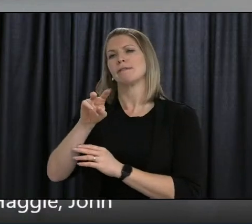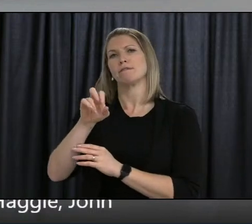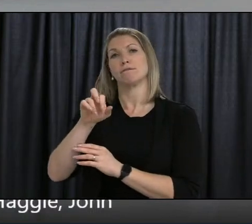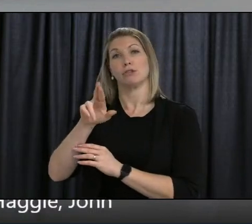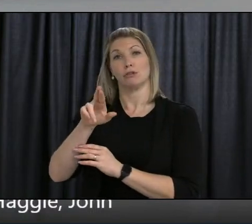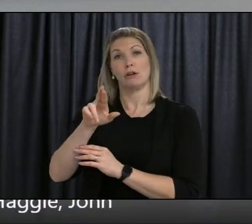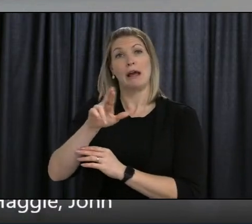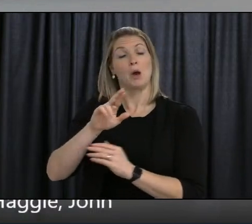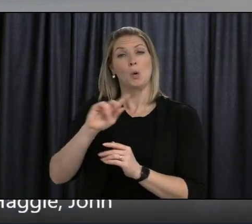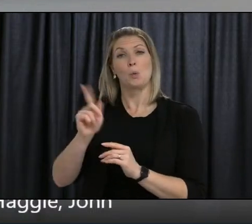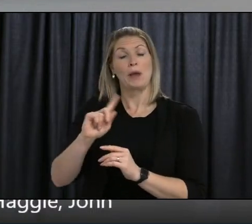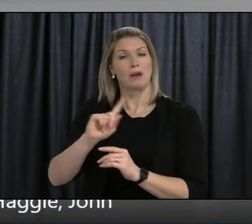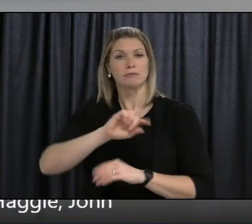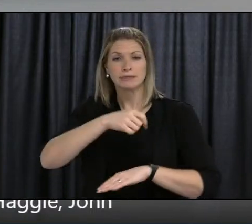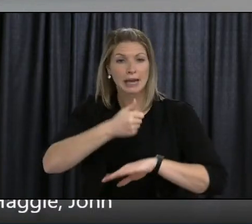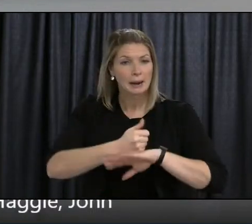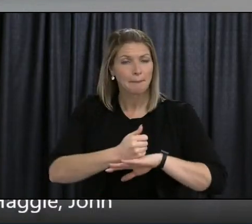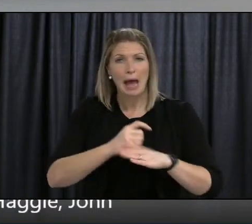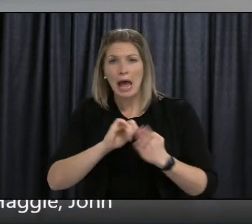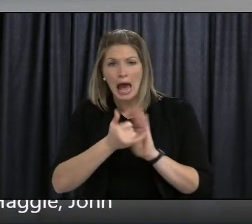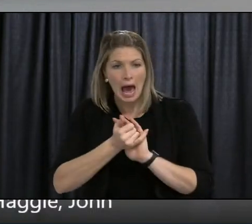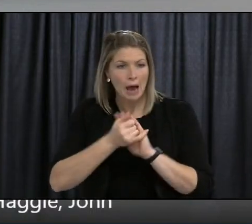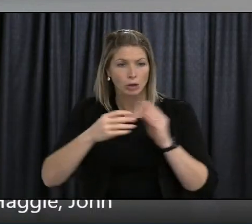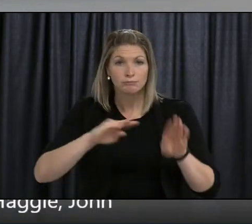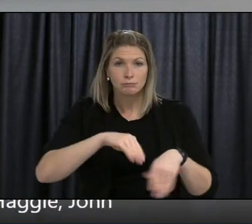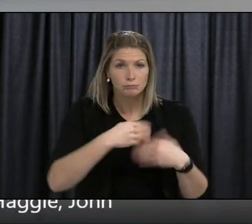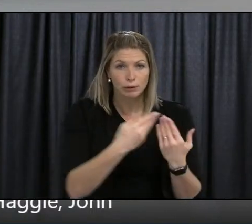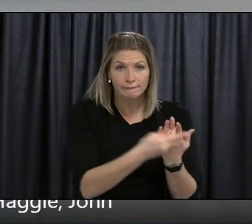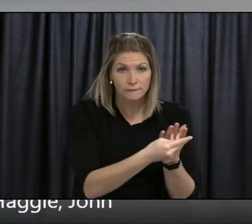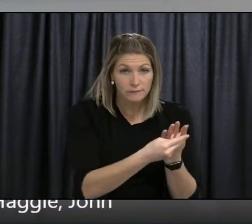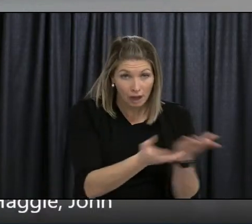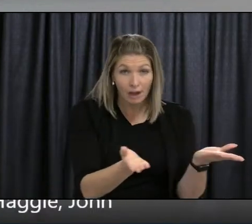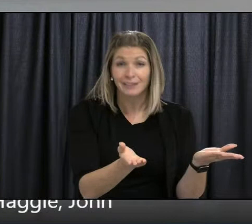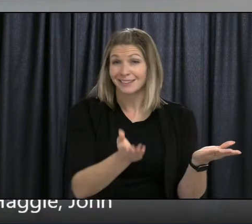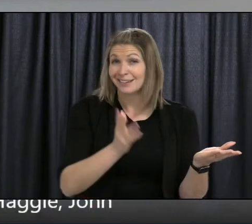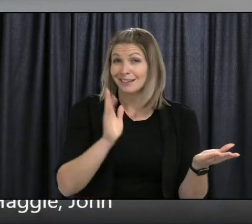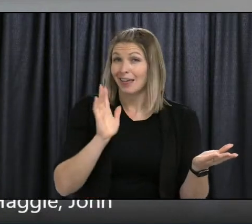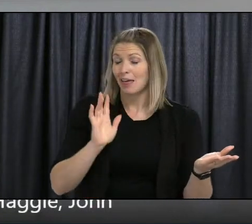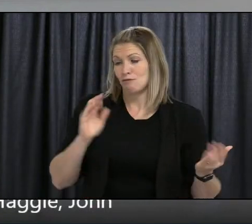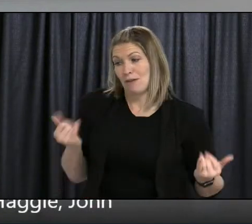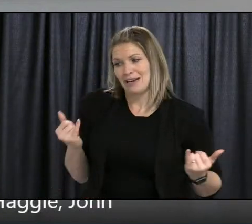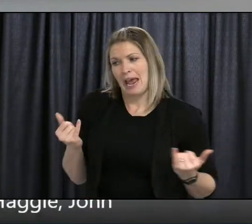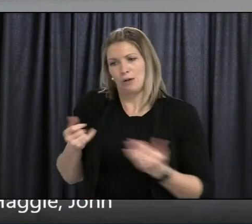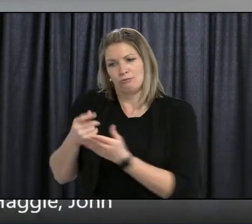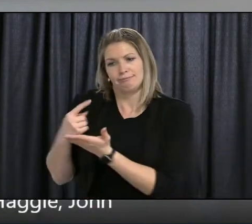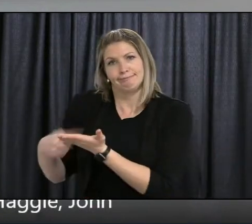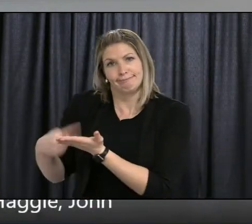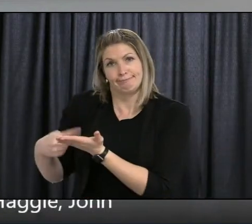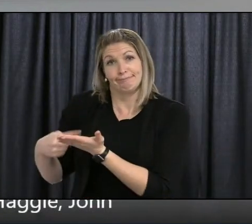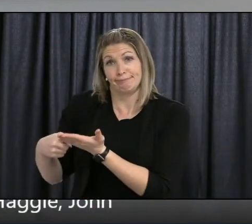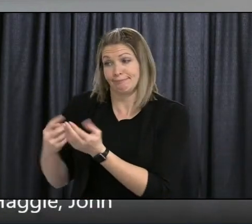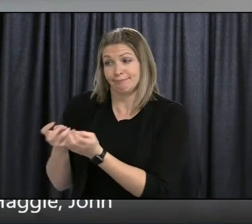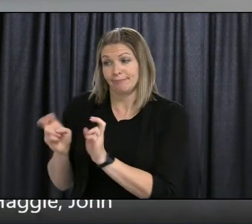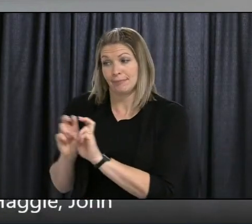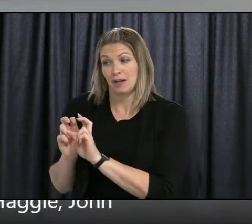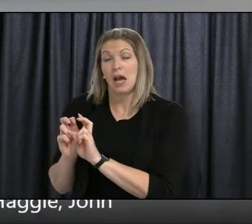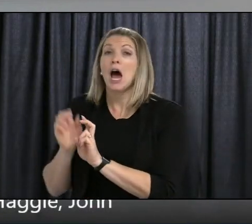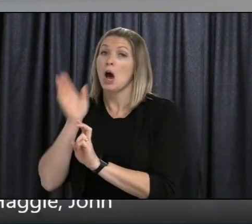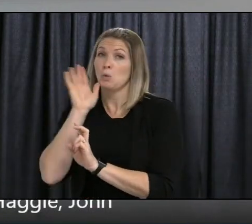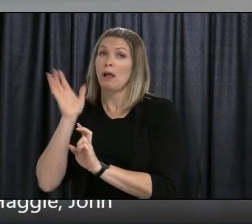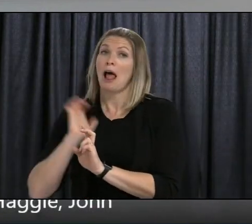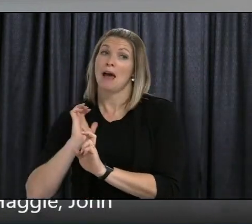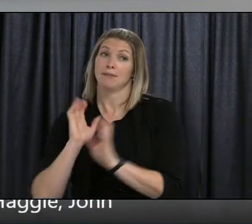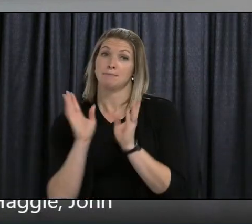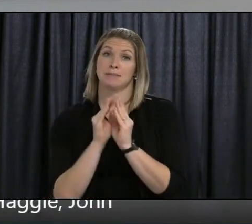there. So those plans are currently maturing. I will be having a meeting with Indigenous leadership and Minister